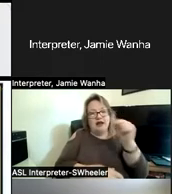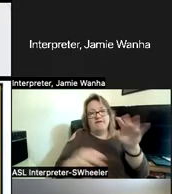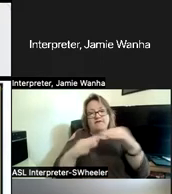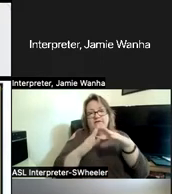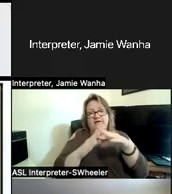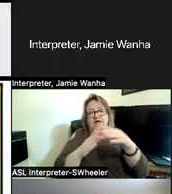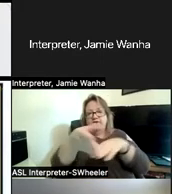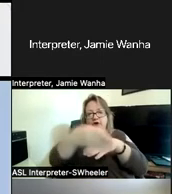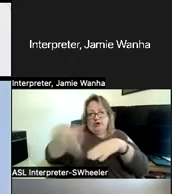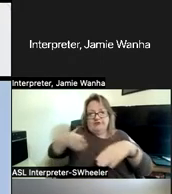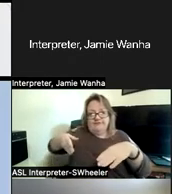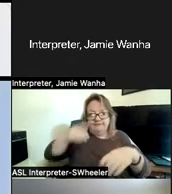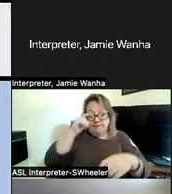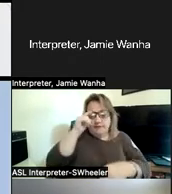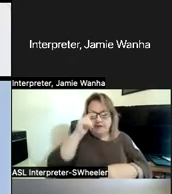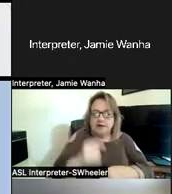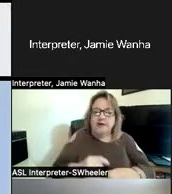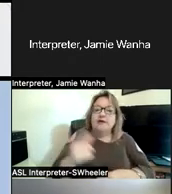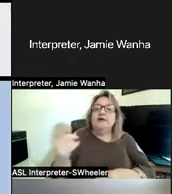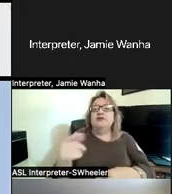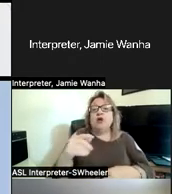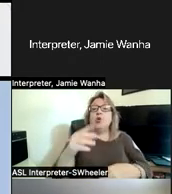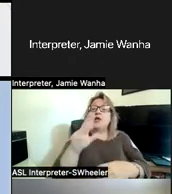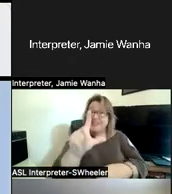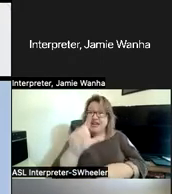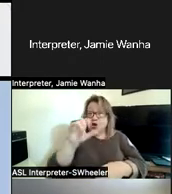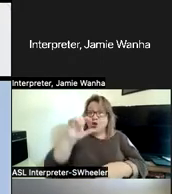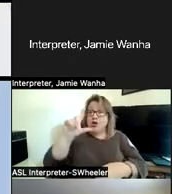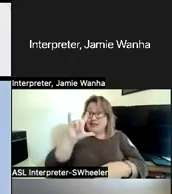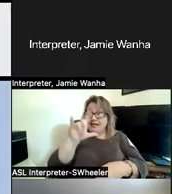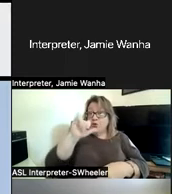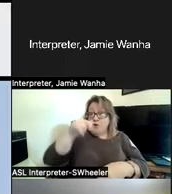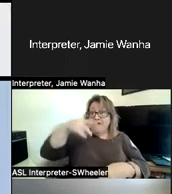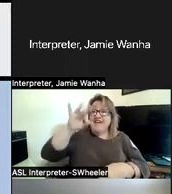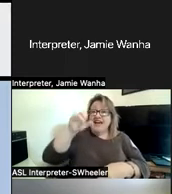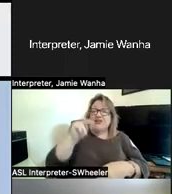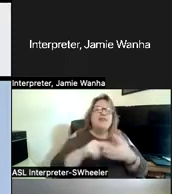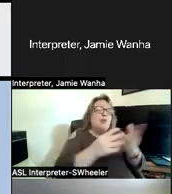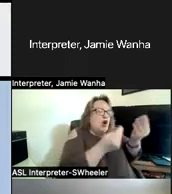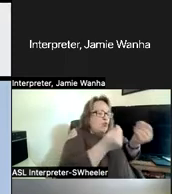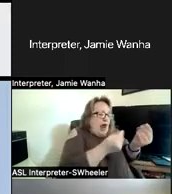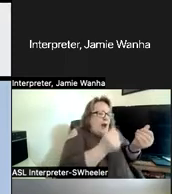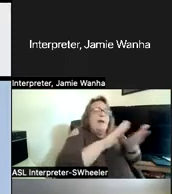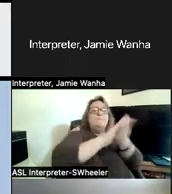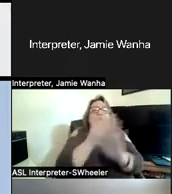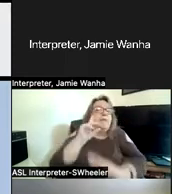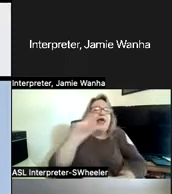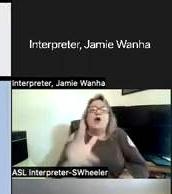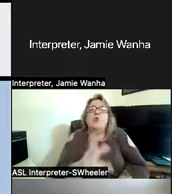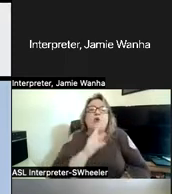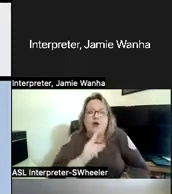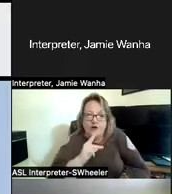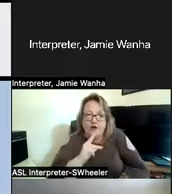Next, please. And liquefaction is, of course, when the soil becomes like a liquid. And because the soil becomes like a liquid,